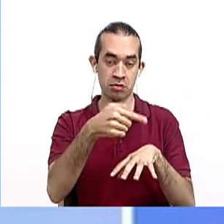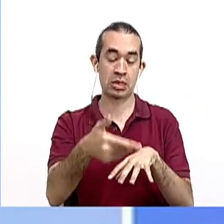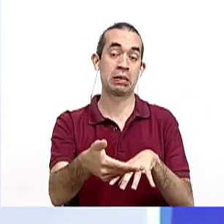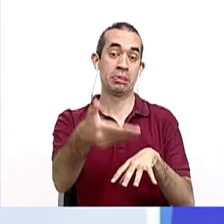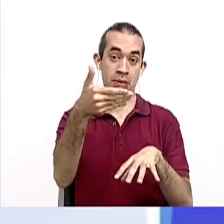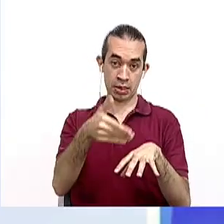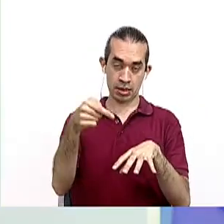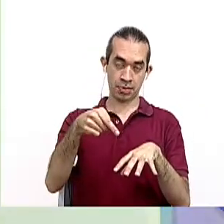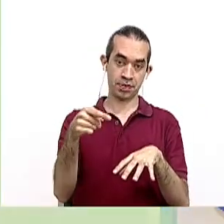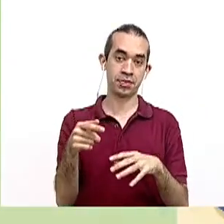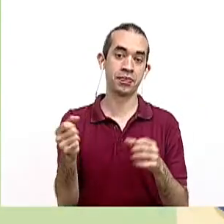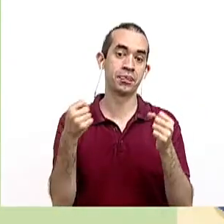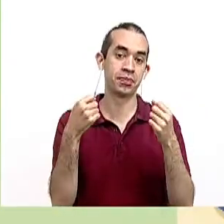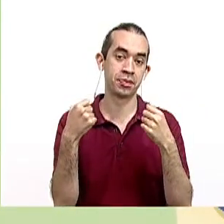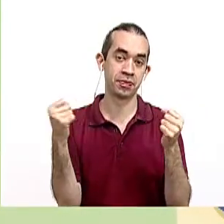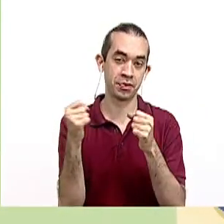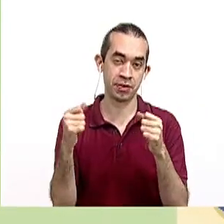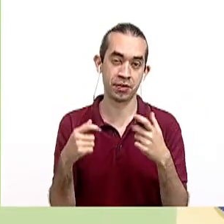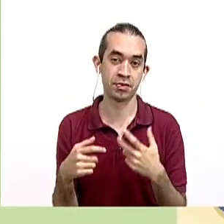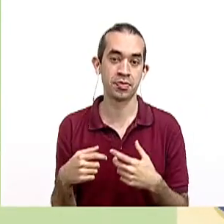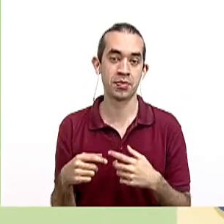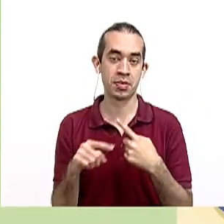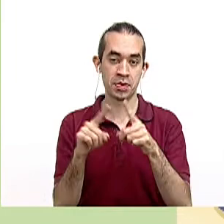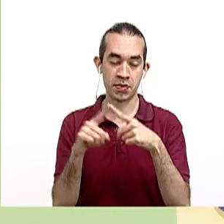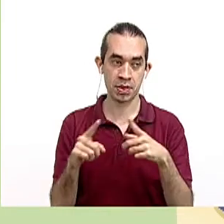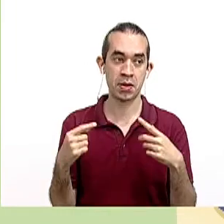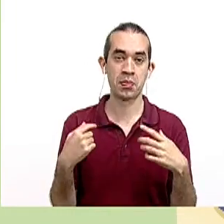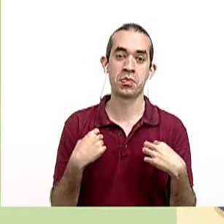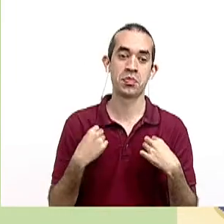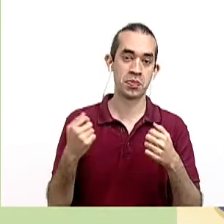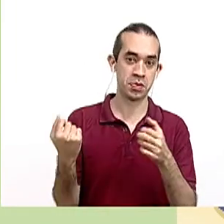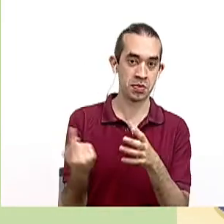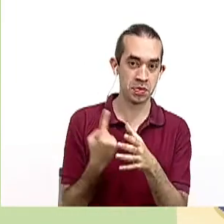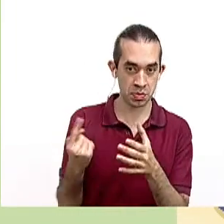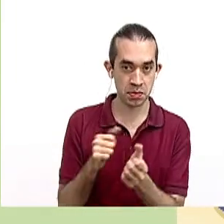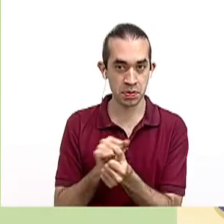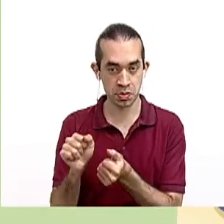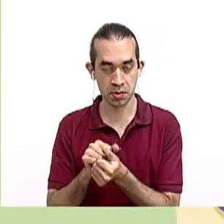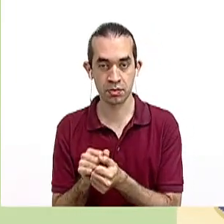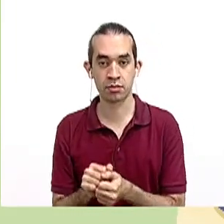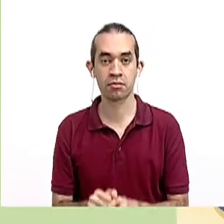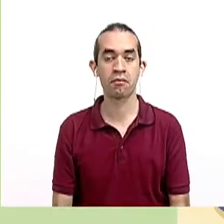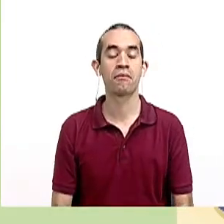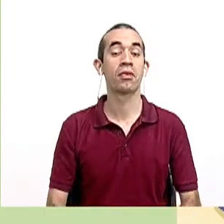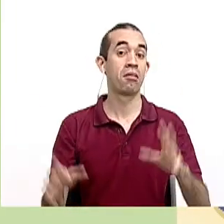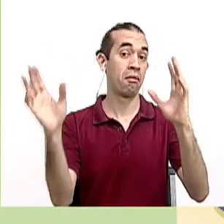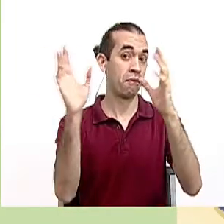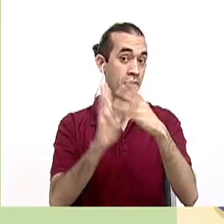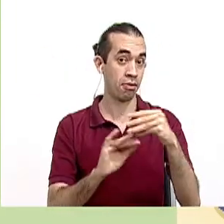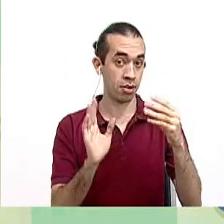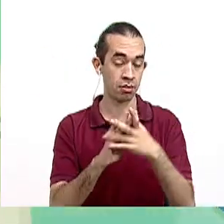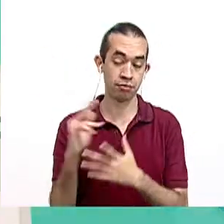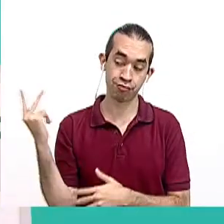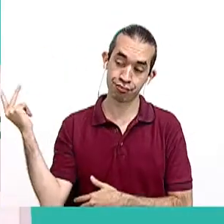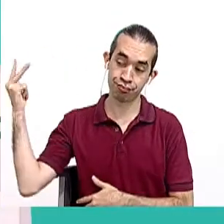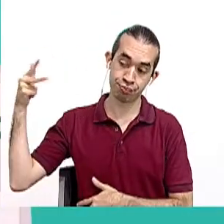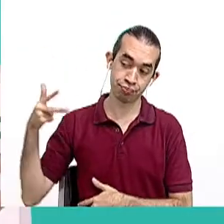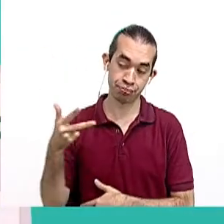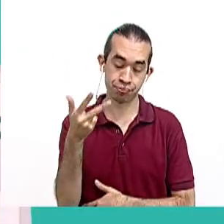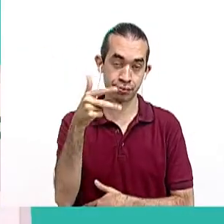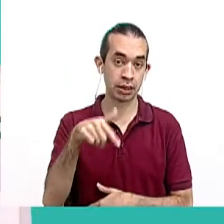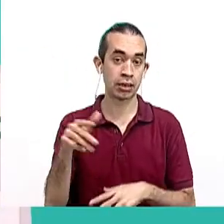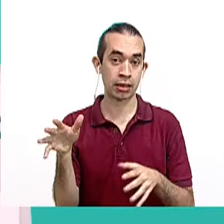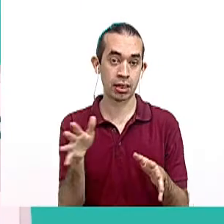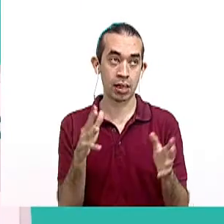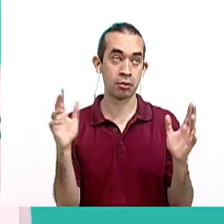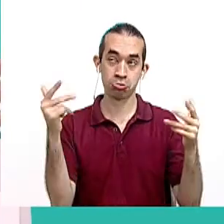store. Okay, let me tell you that on my way to Aprendo in Casa studio, I could see